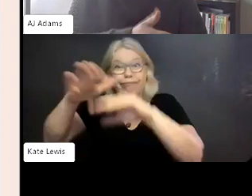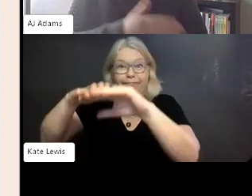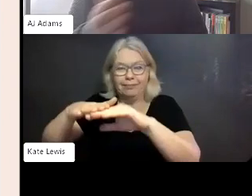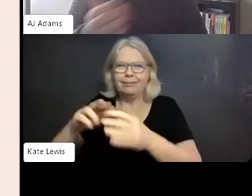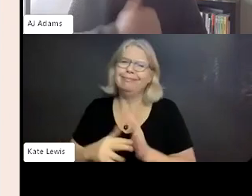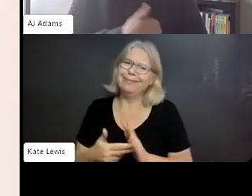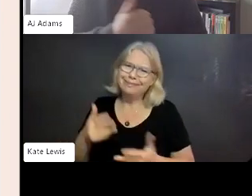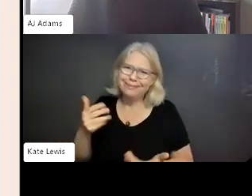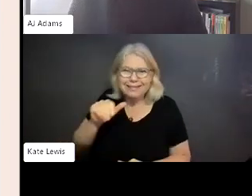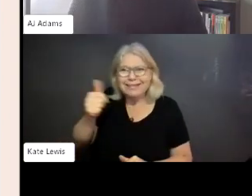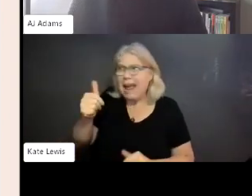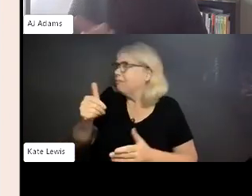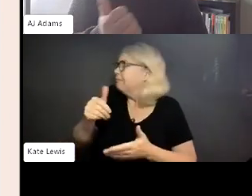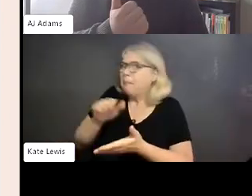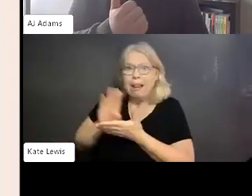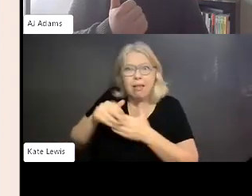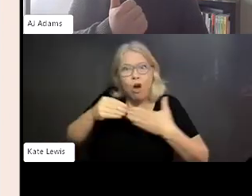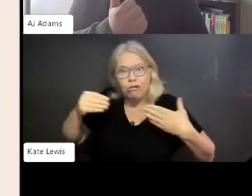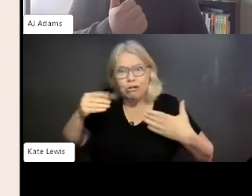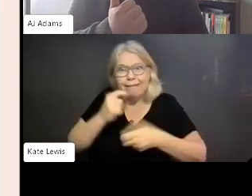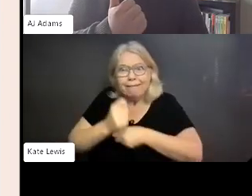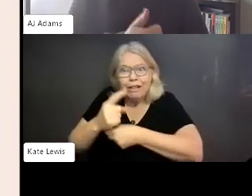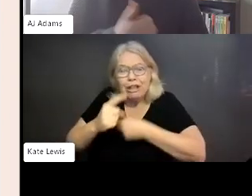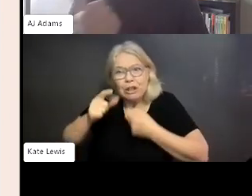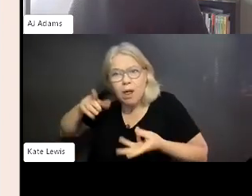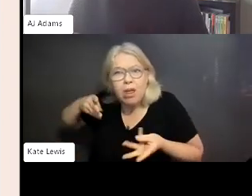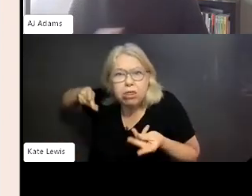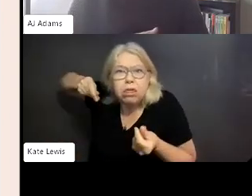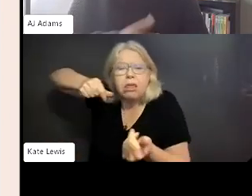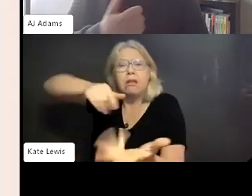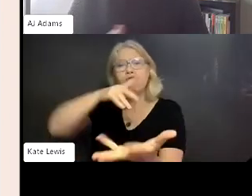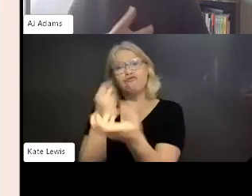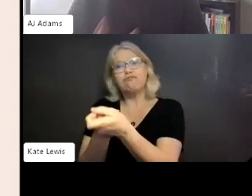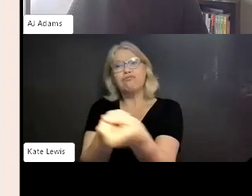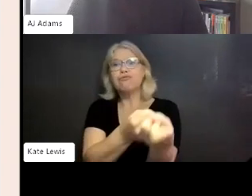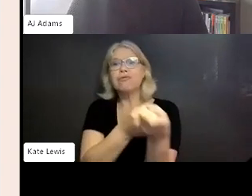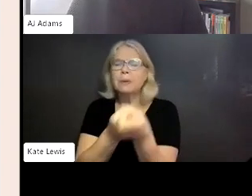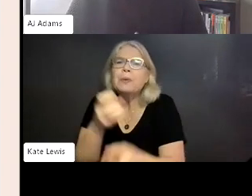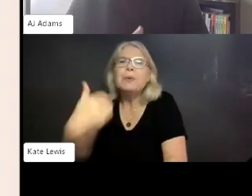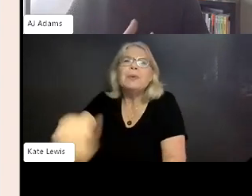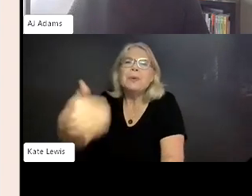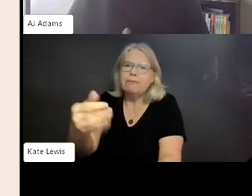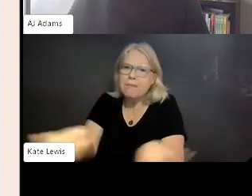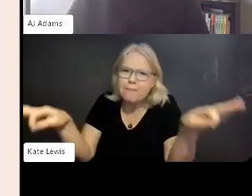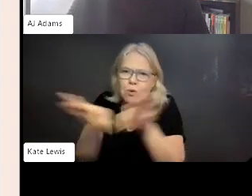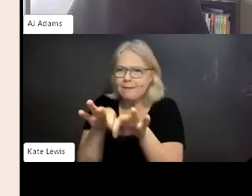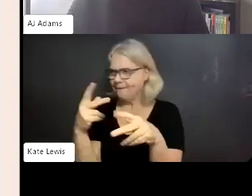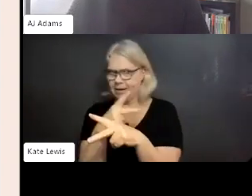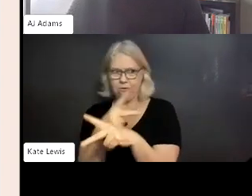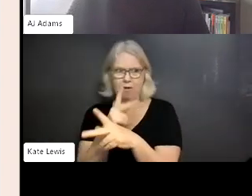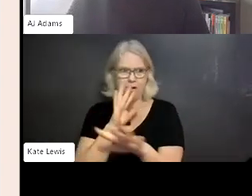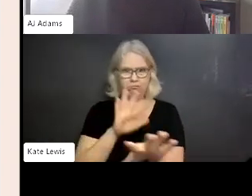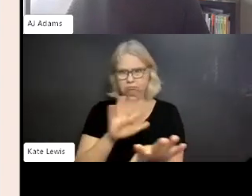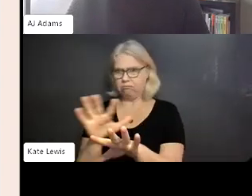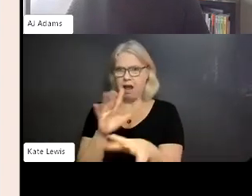to increase as the number of people are living with dementia. So it's something that we need to navigate and figure out how do we better support